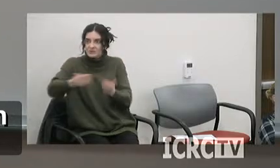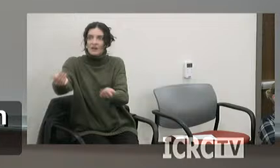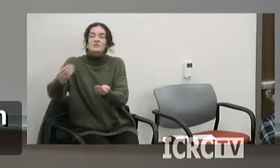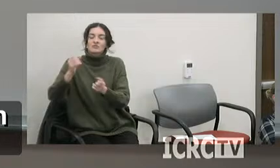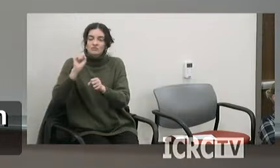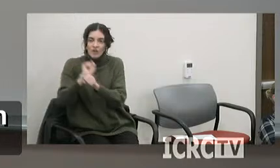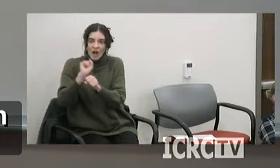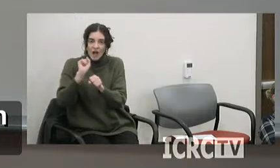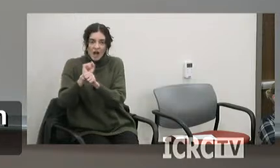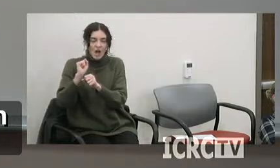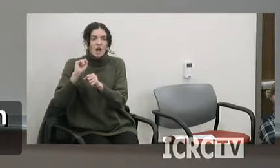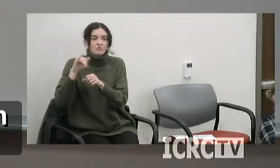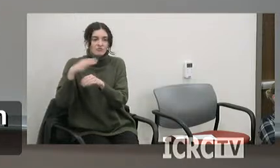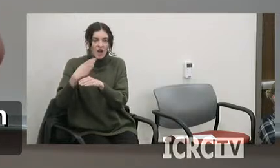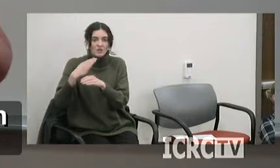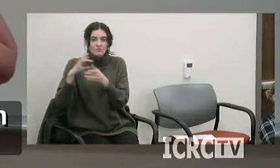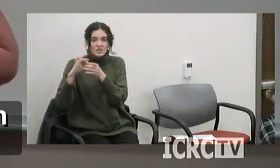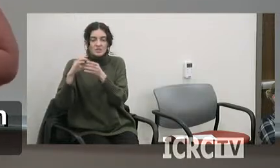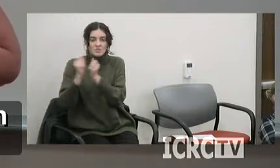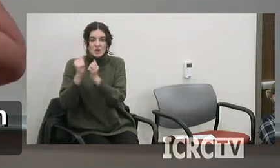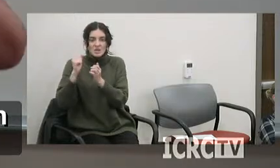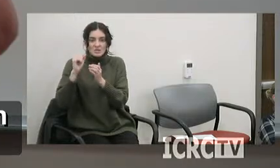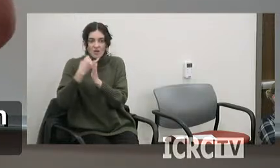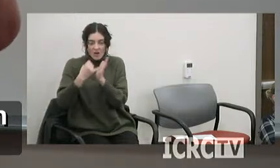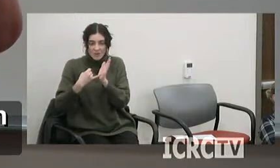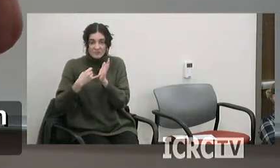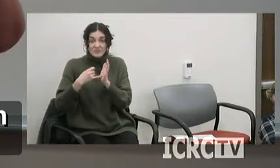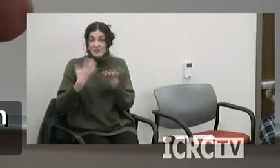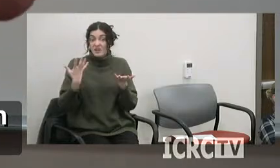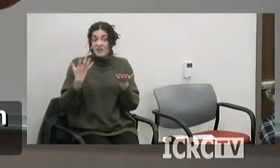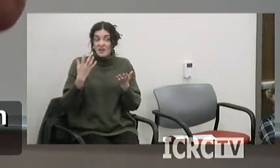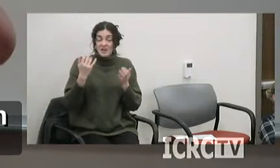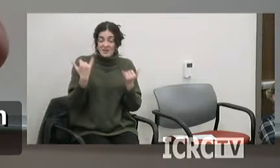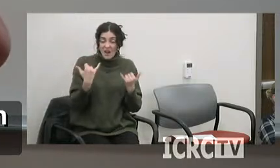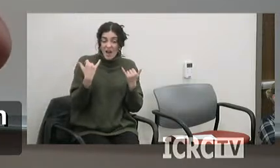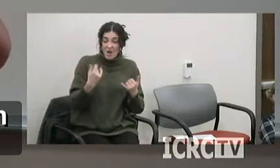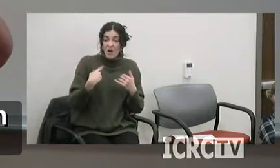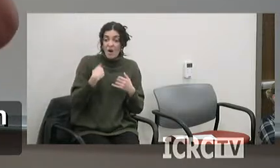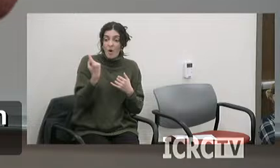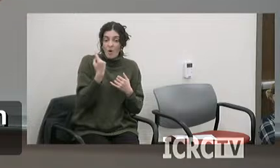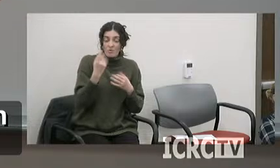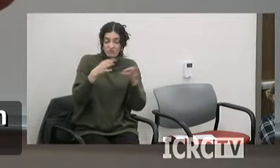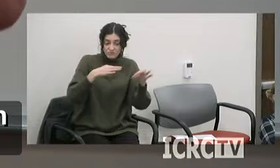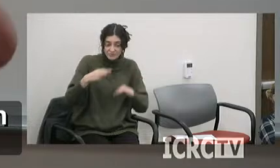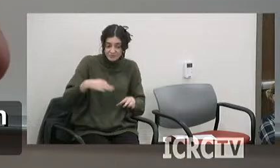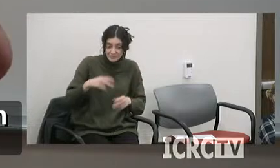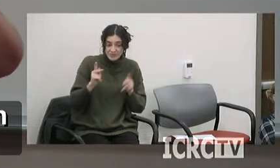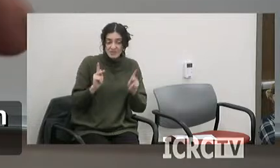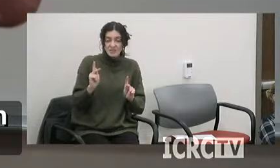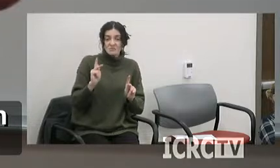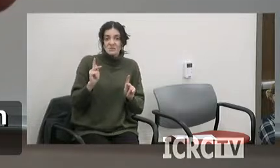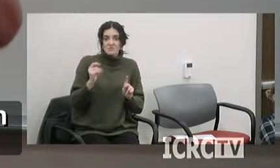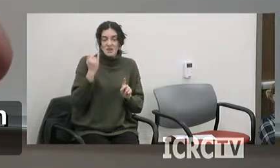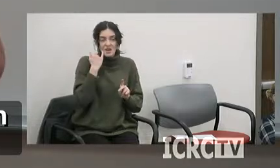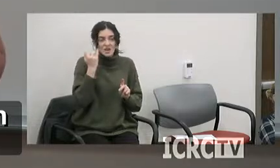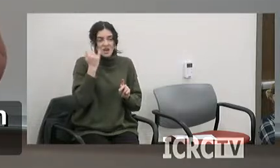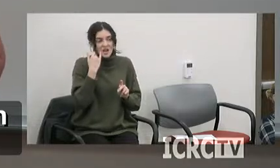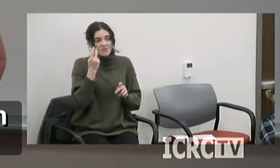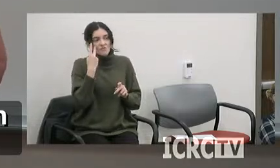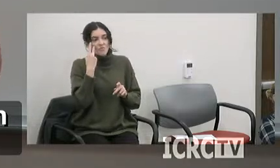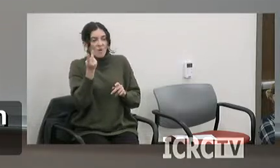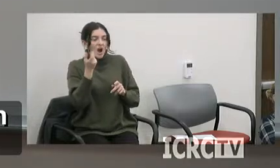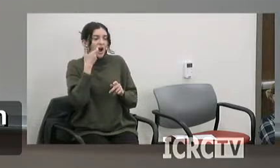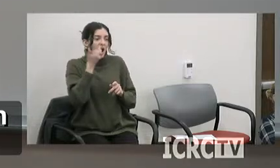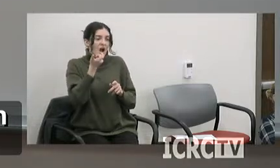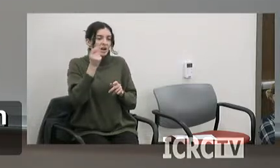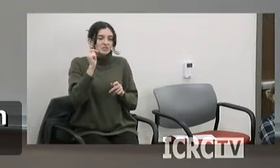to people that every time they turn on Netflix, Hulu, a TV, and they look at those credits, those are highly paid, unionized